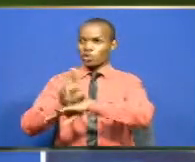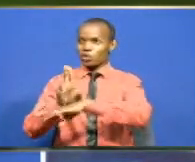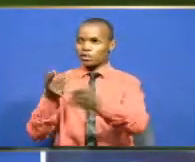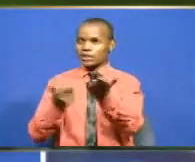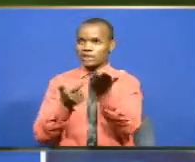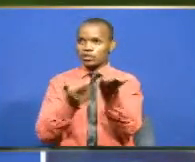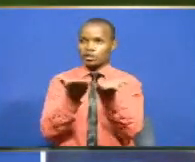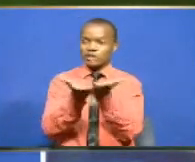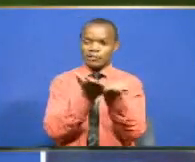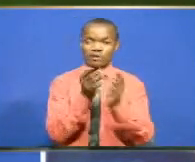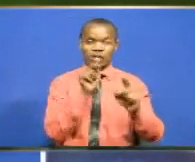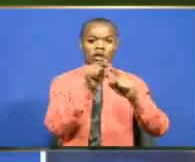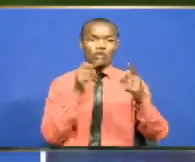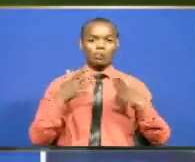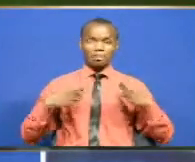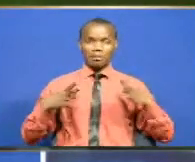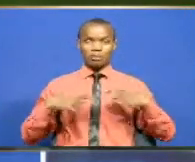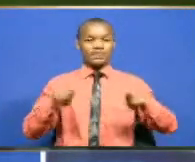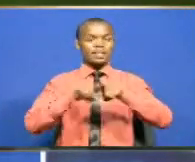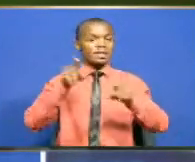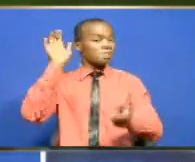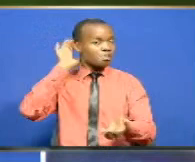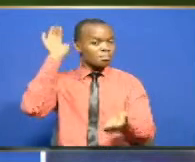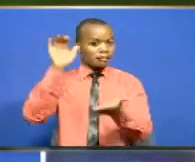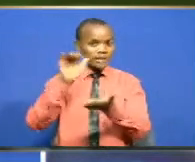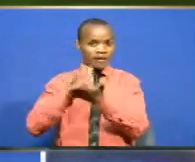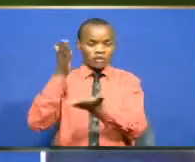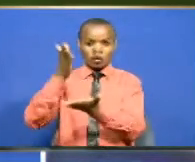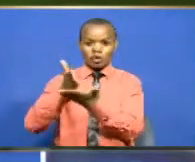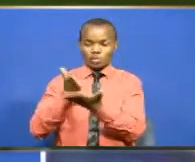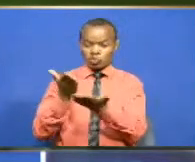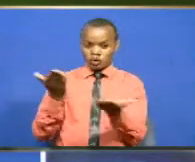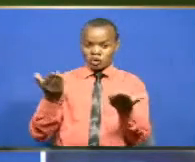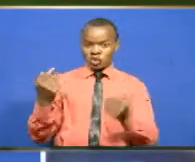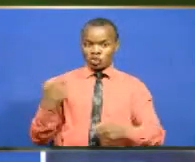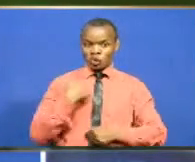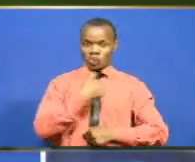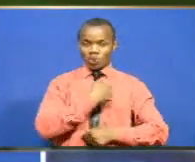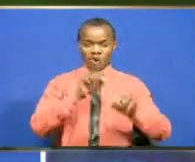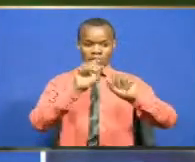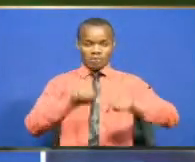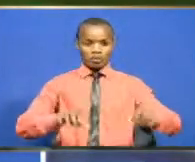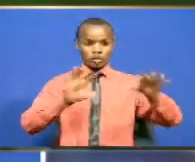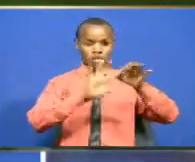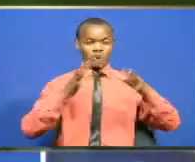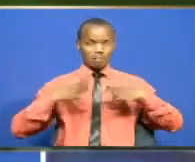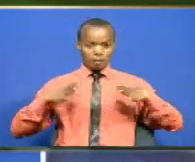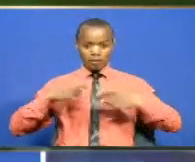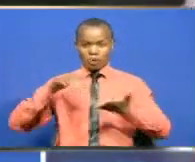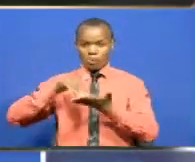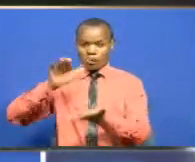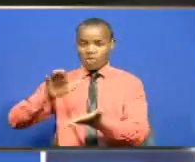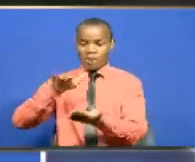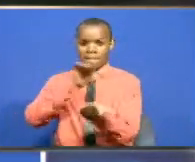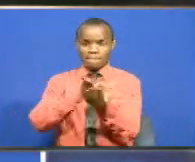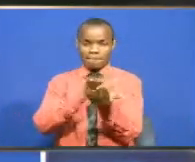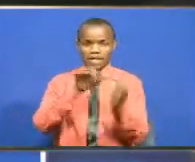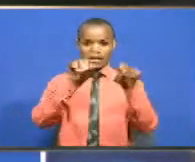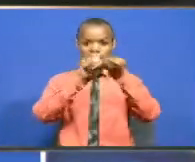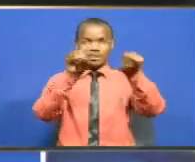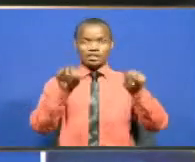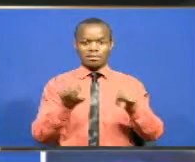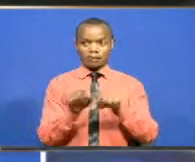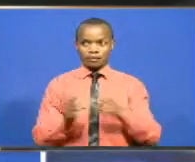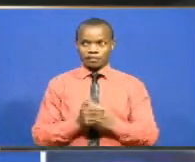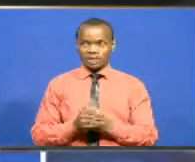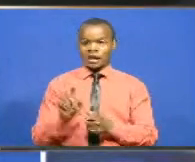the people, we believe that we are in the position to bring in more people into the formal banking system. Kenya is highly